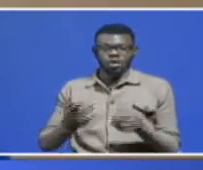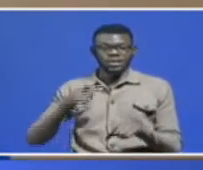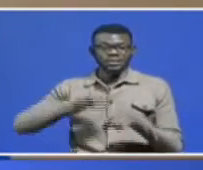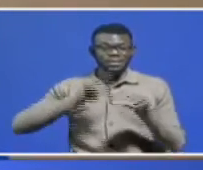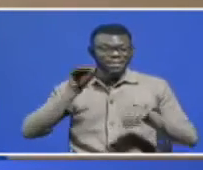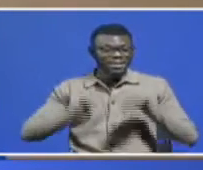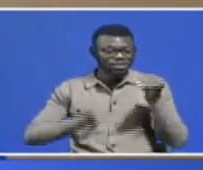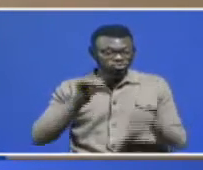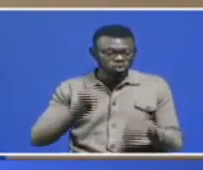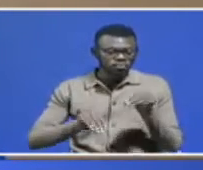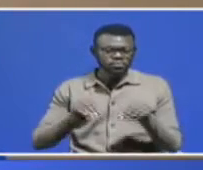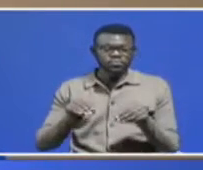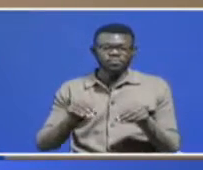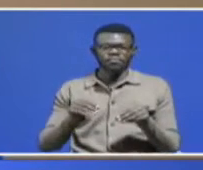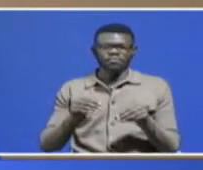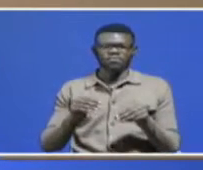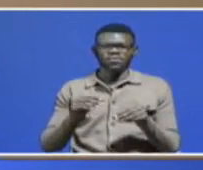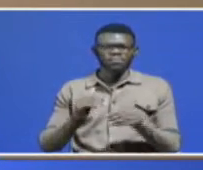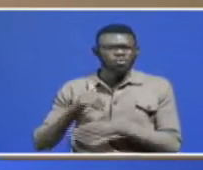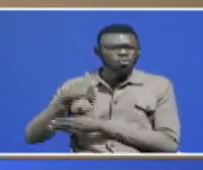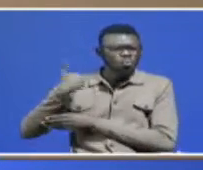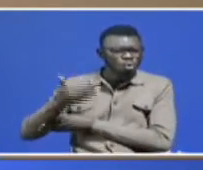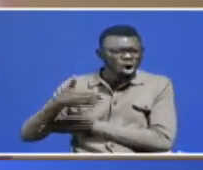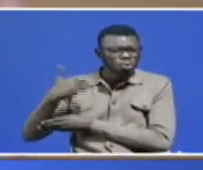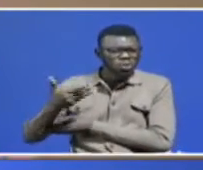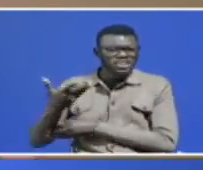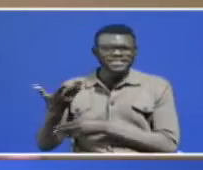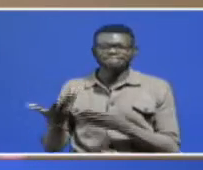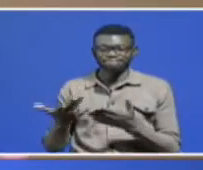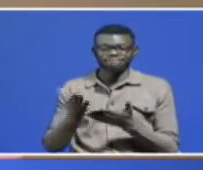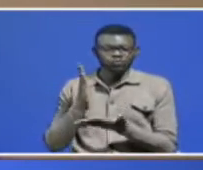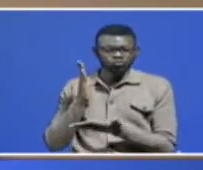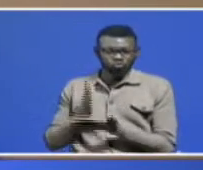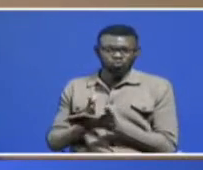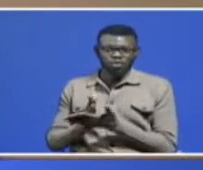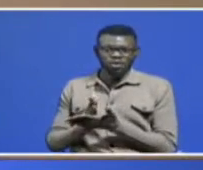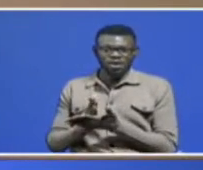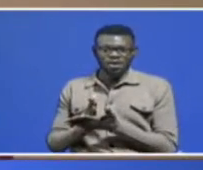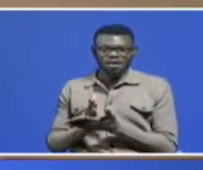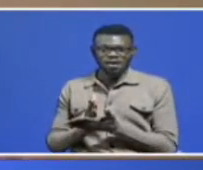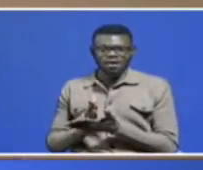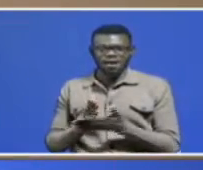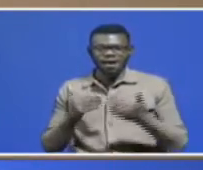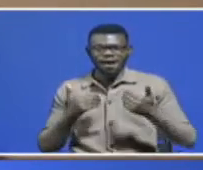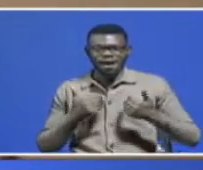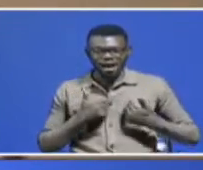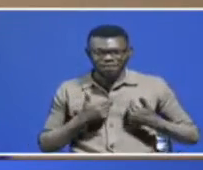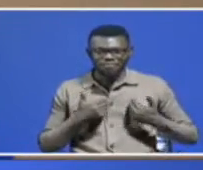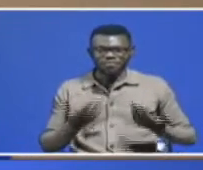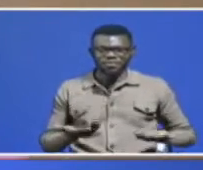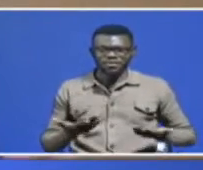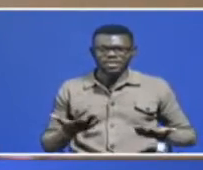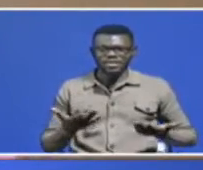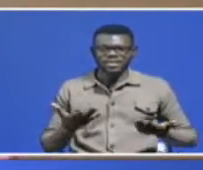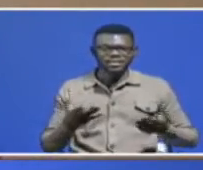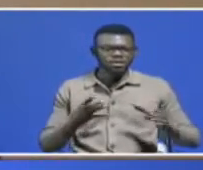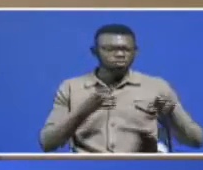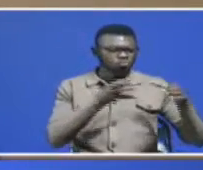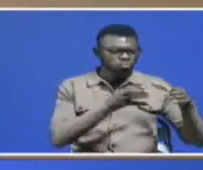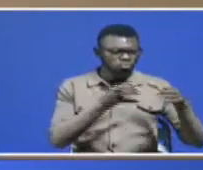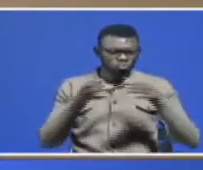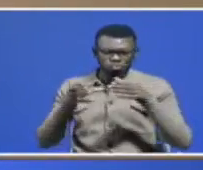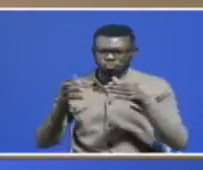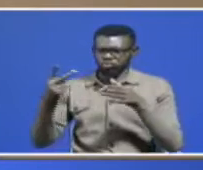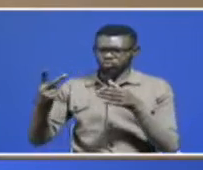elections, it is always, it is true that we are having like two major divides,